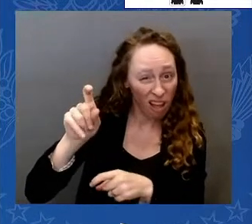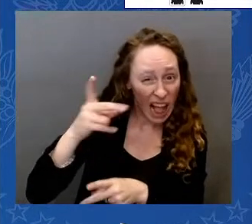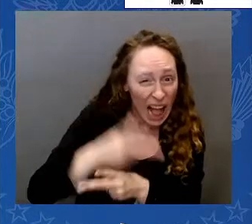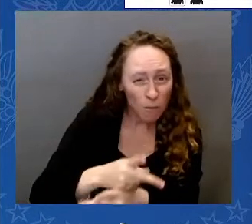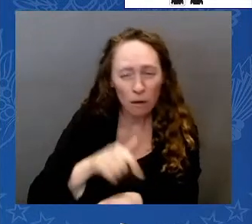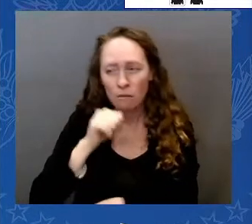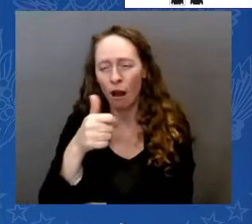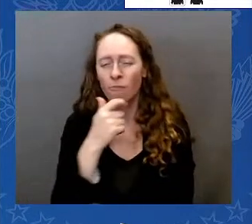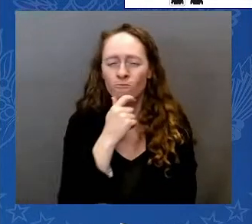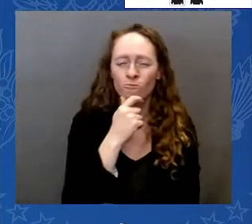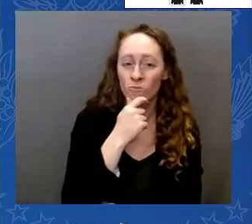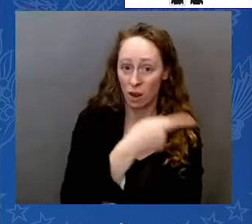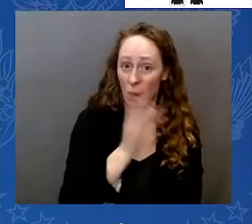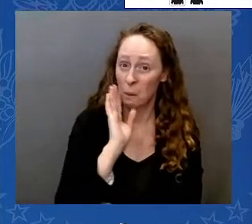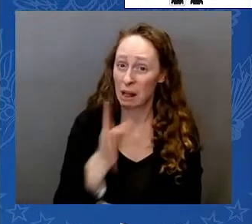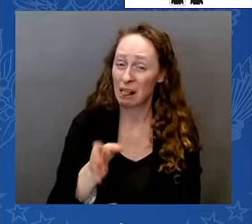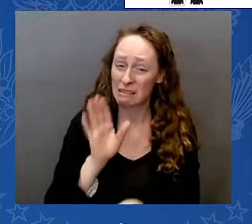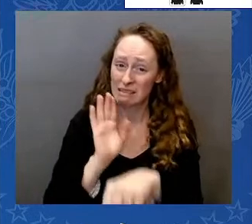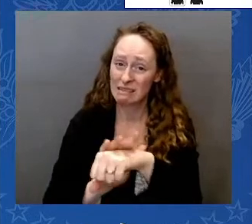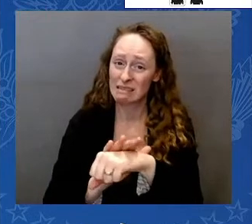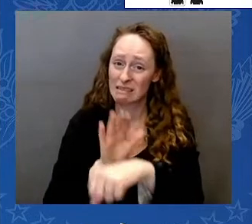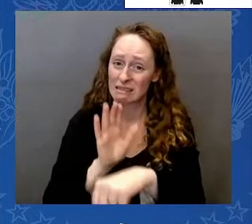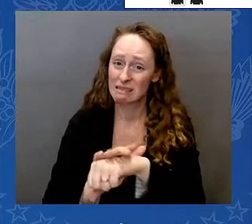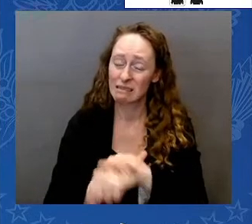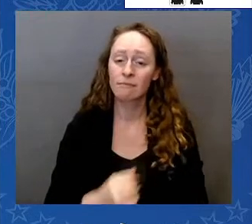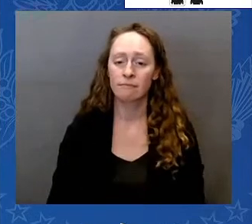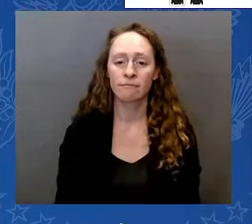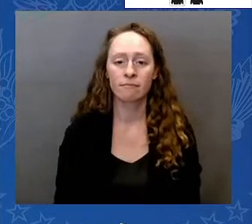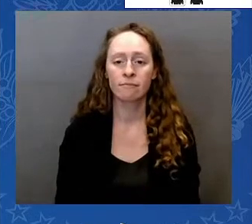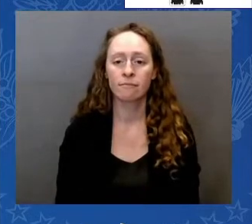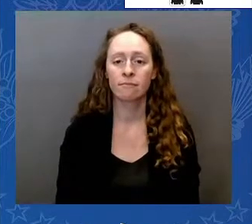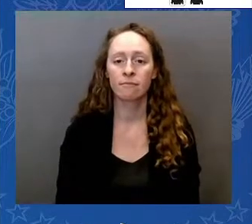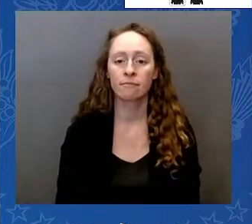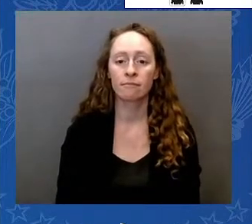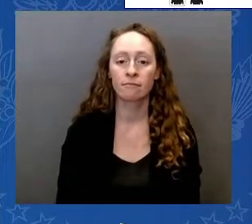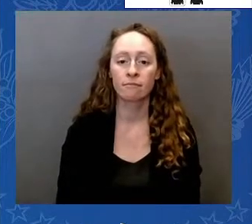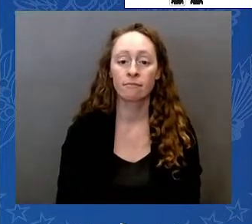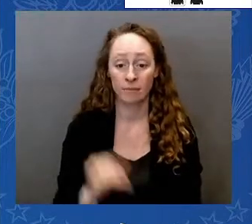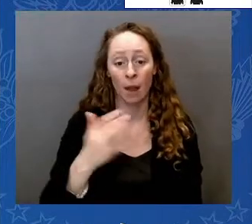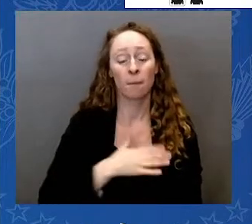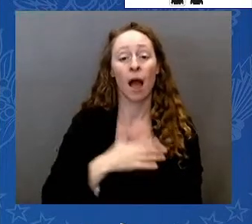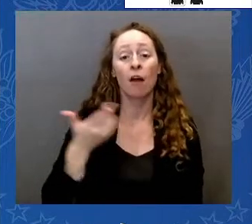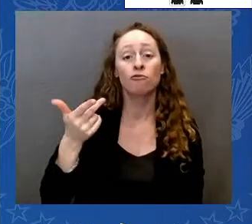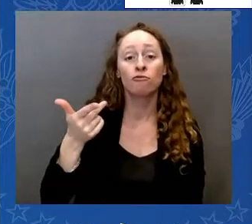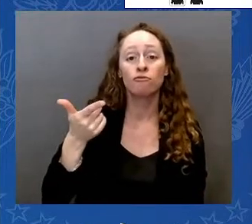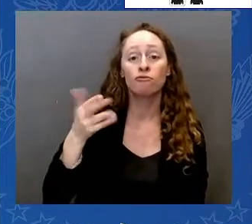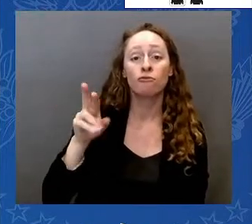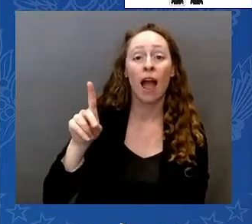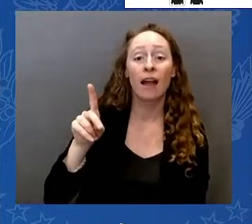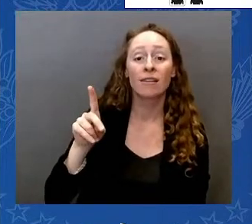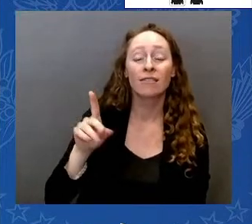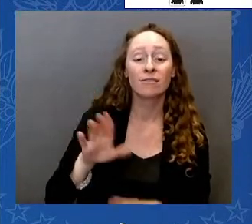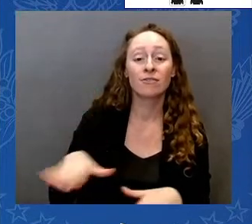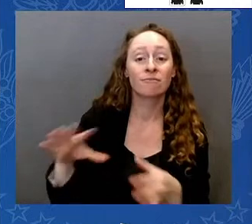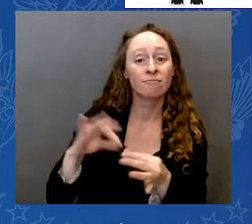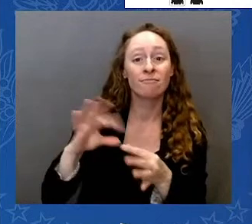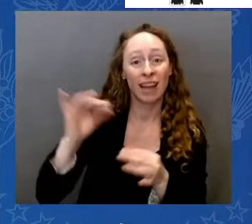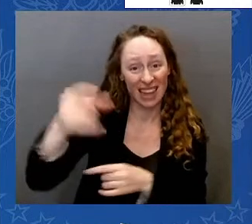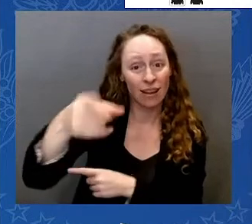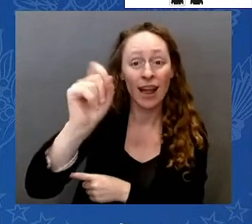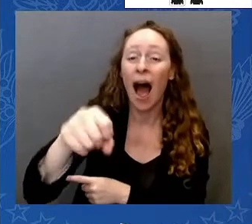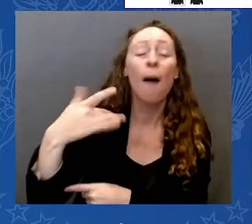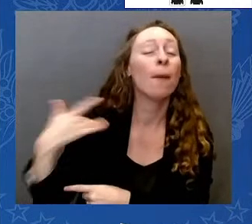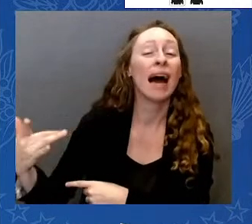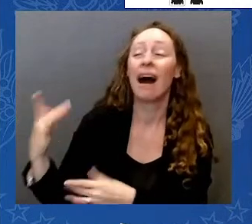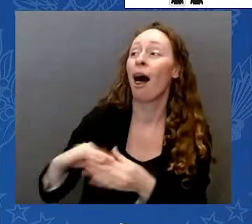my grandkids say, Google it. But a report that came out on CNN,